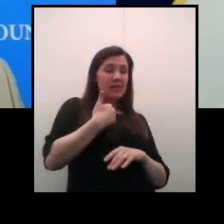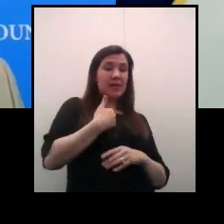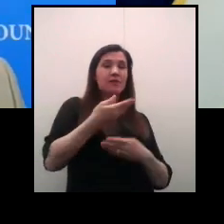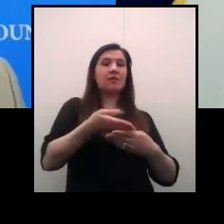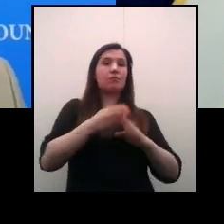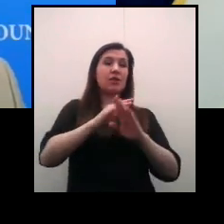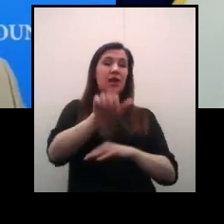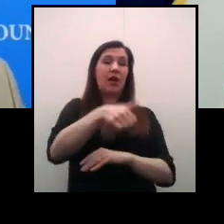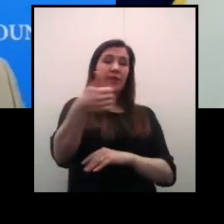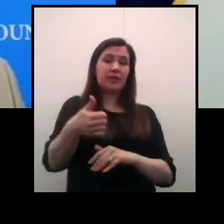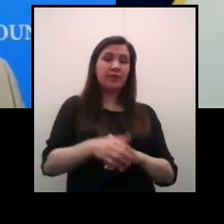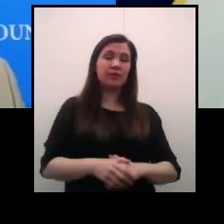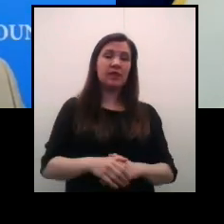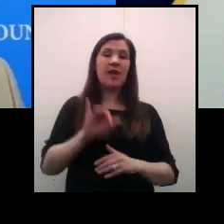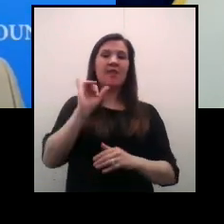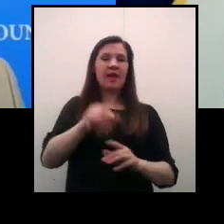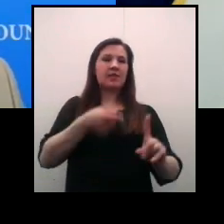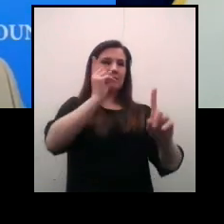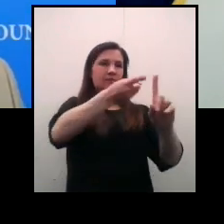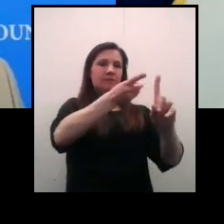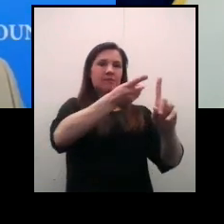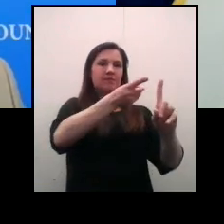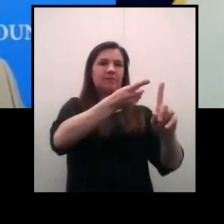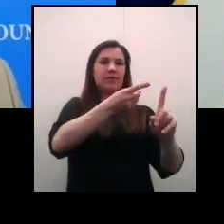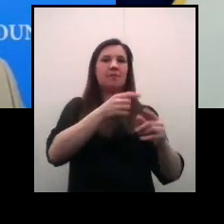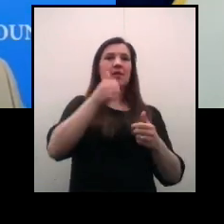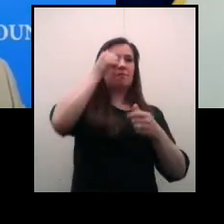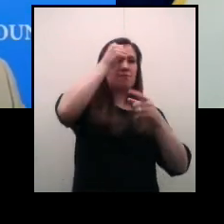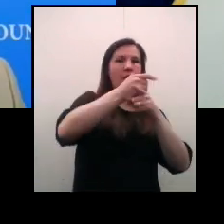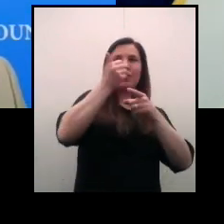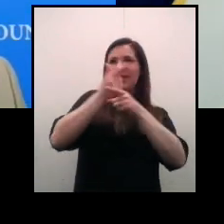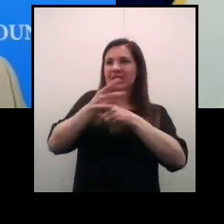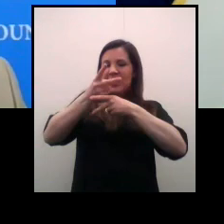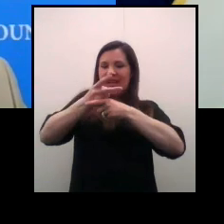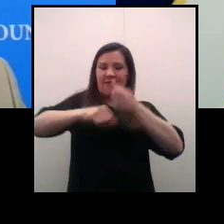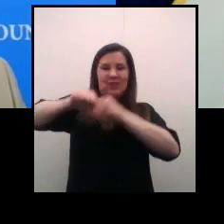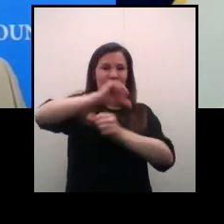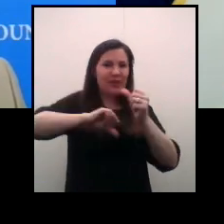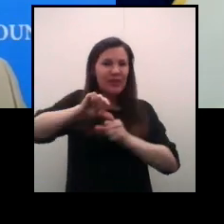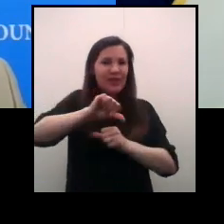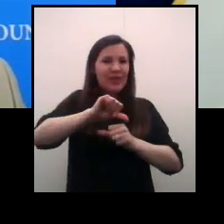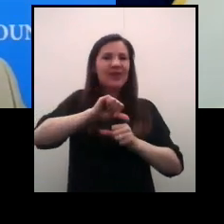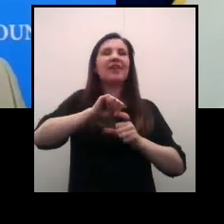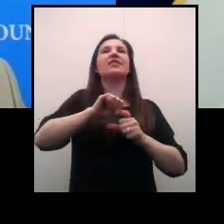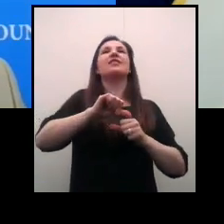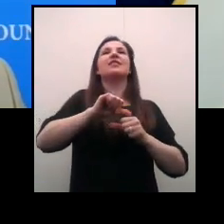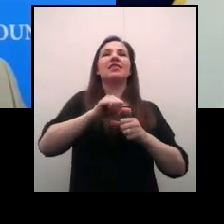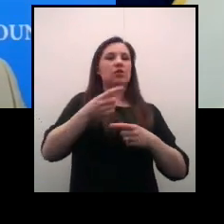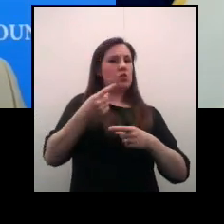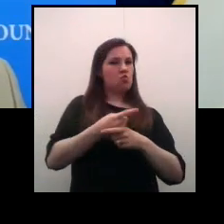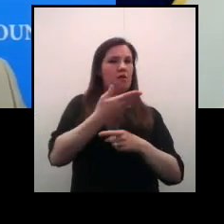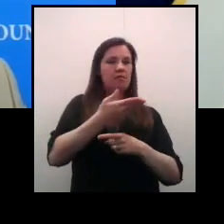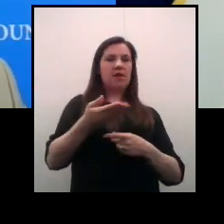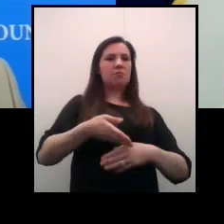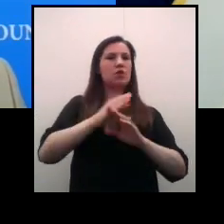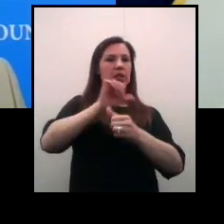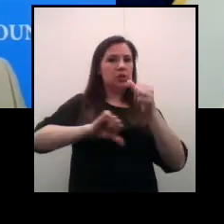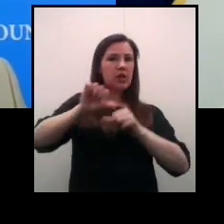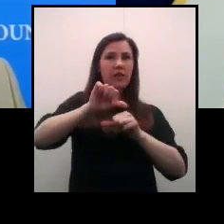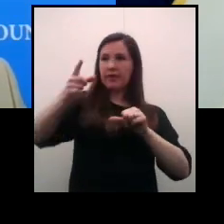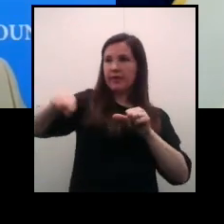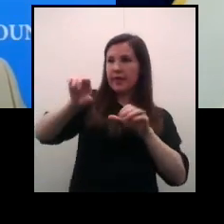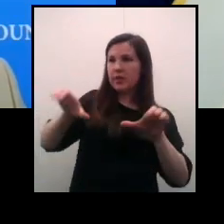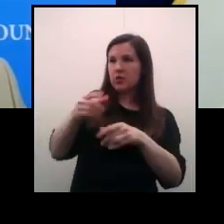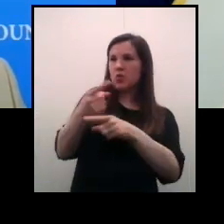others. That's what it's about. It's about being our brothers and sisters' keeper, ensuring that we do the right thing to protect other people and they do the right